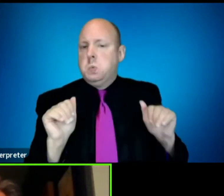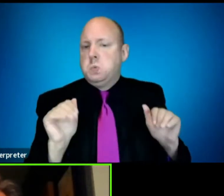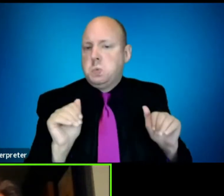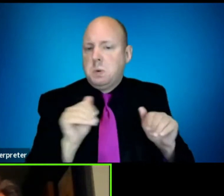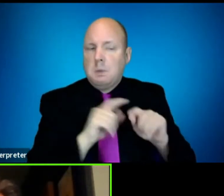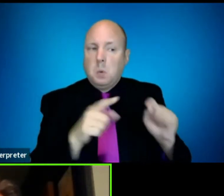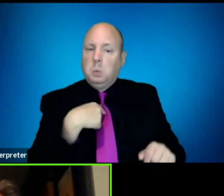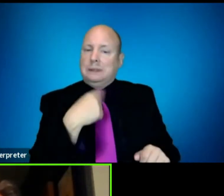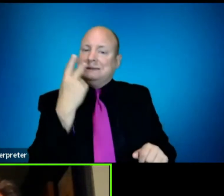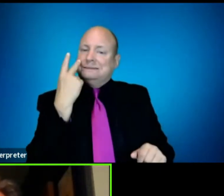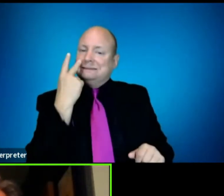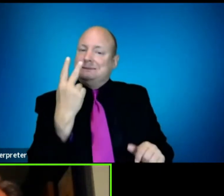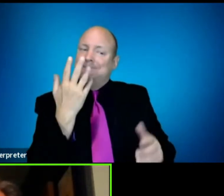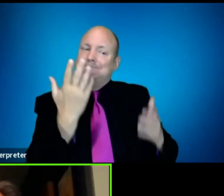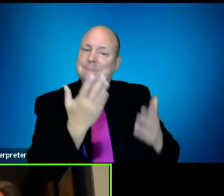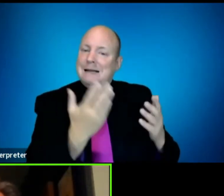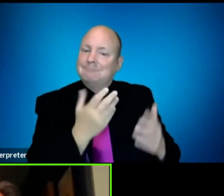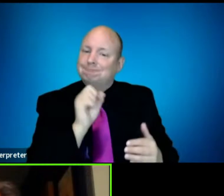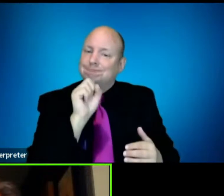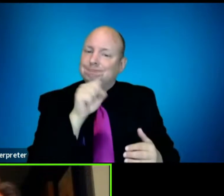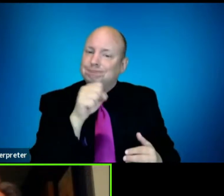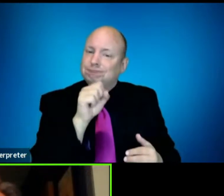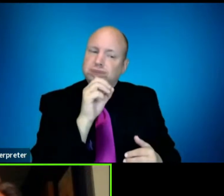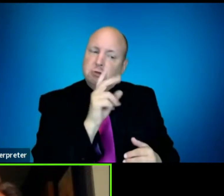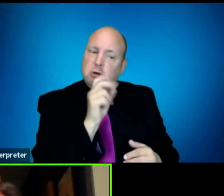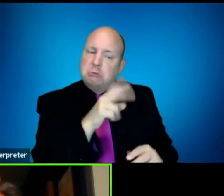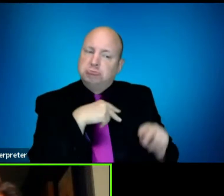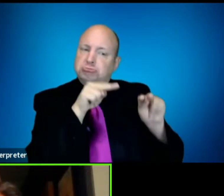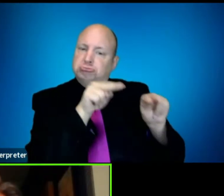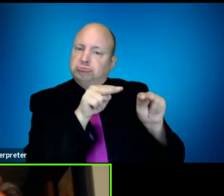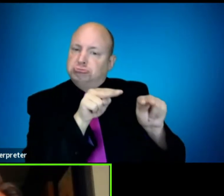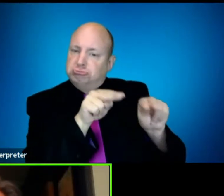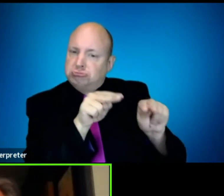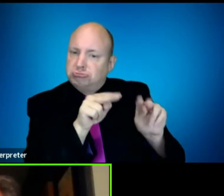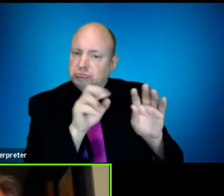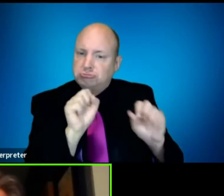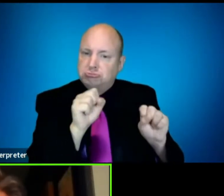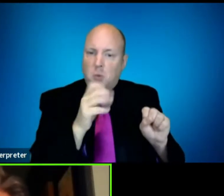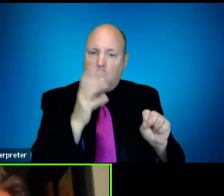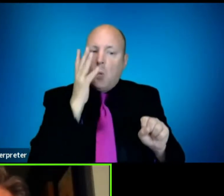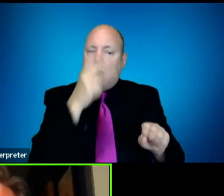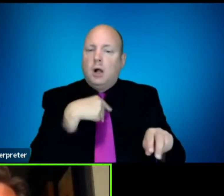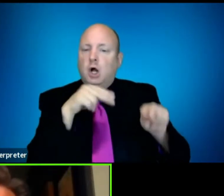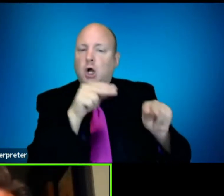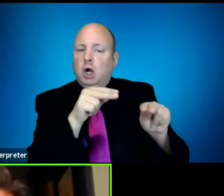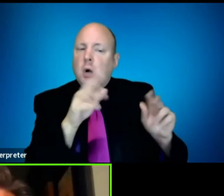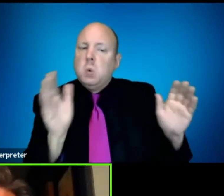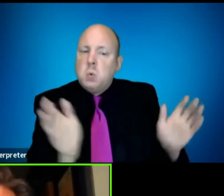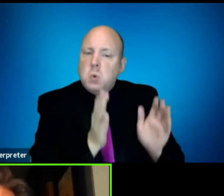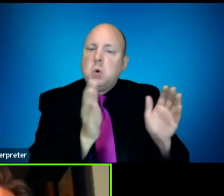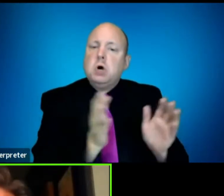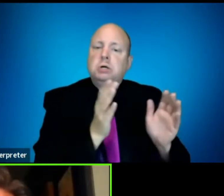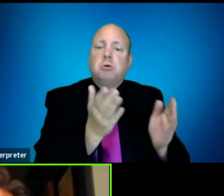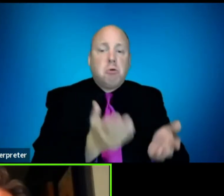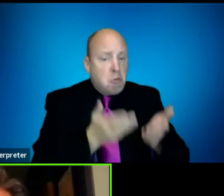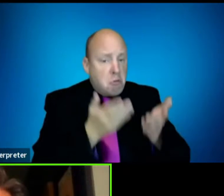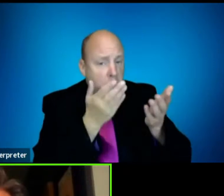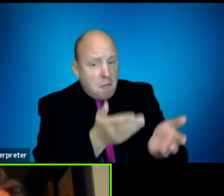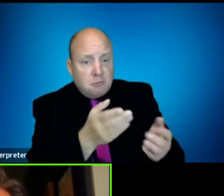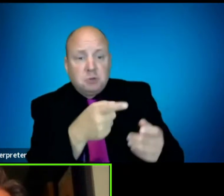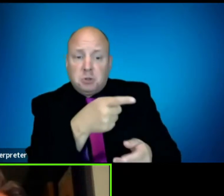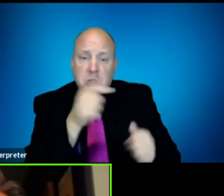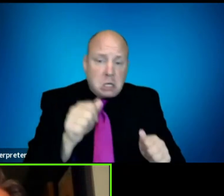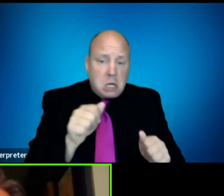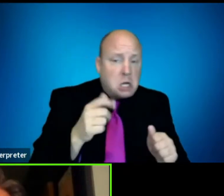age groups being added to that, and we'll continue to look at encouraging vaccines, offering opportunities at schools and community settings